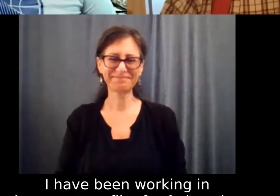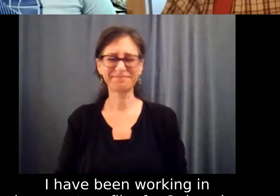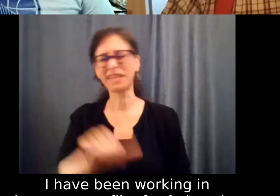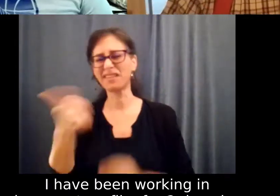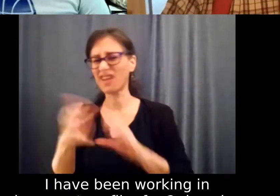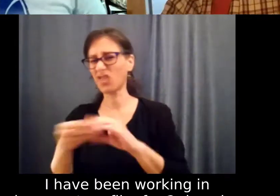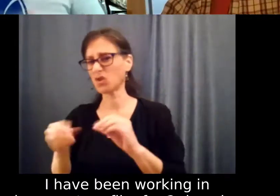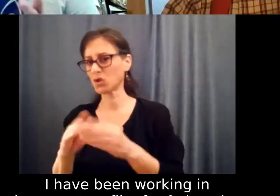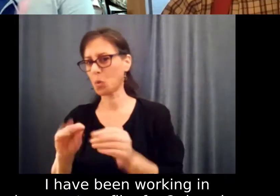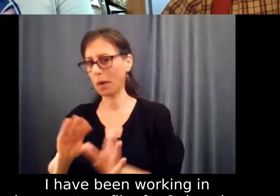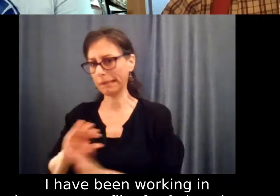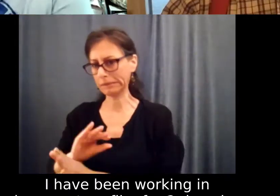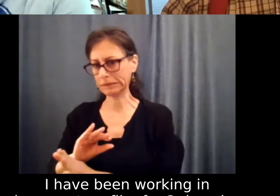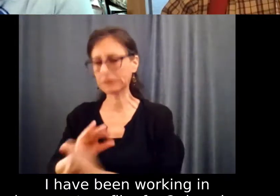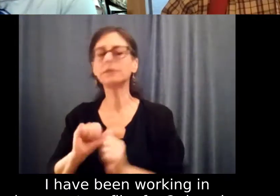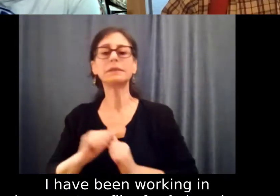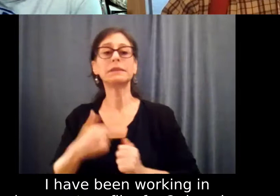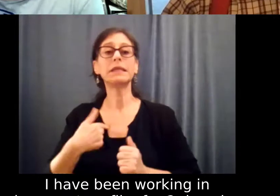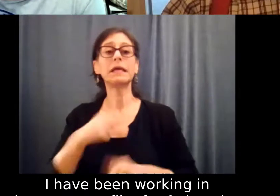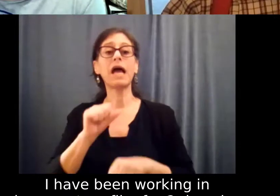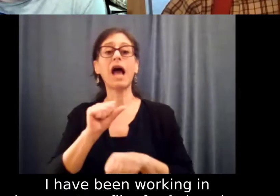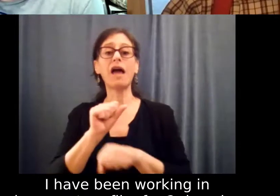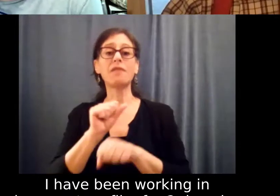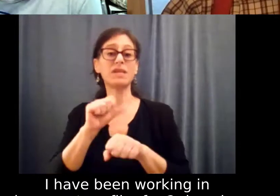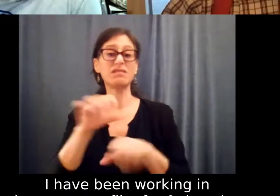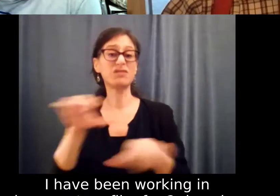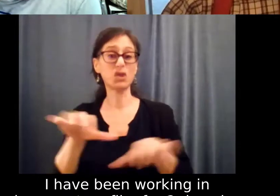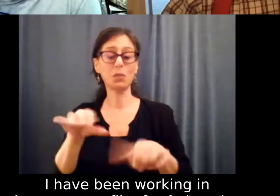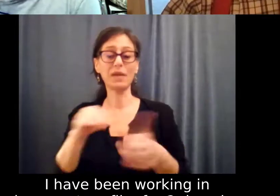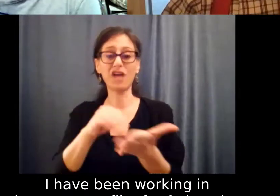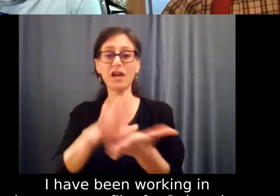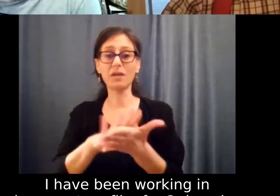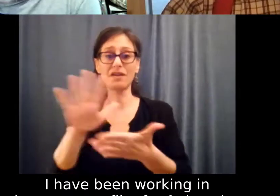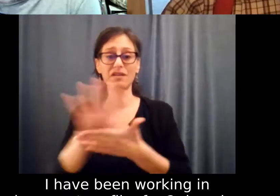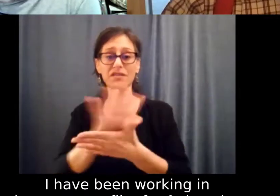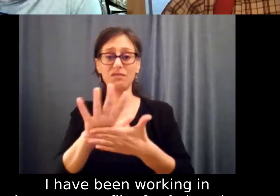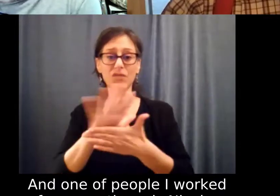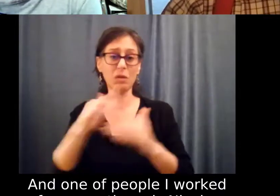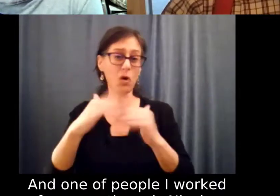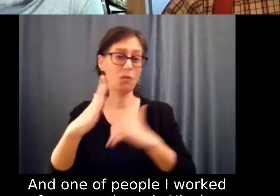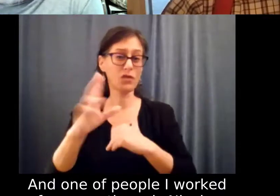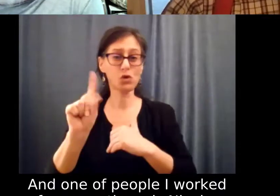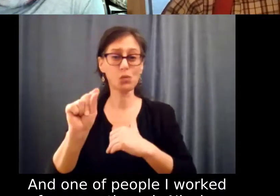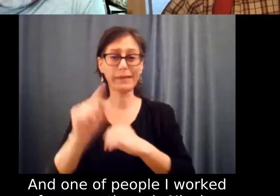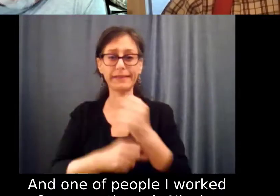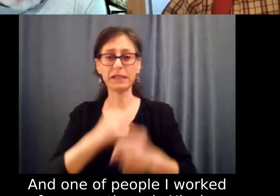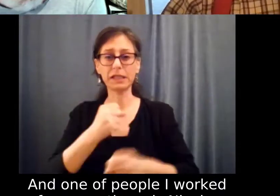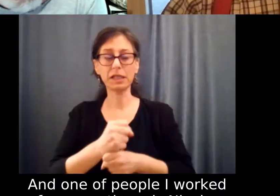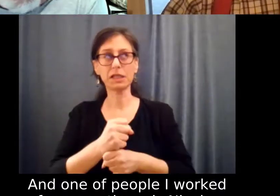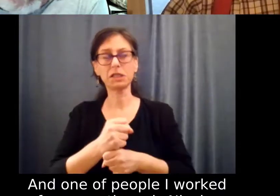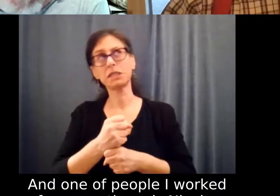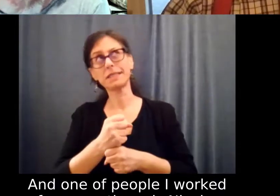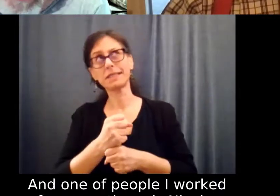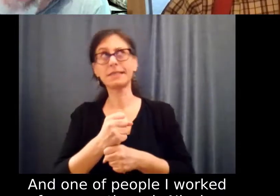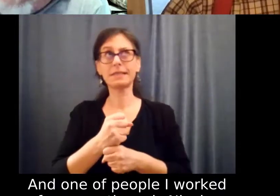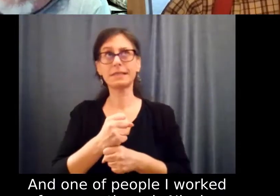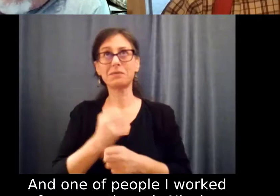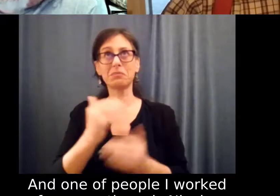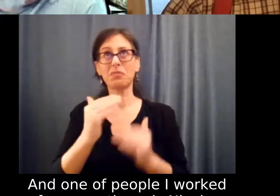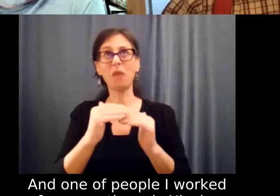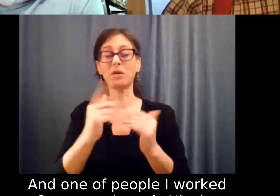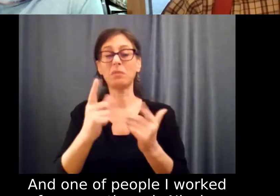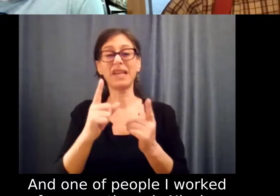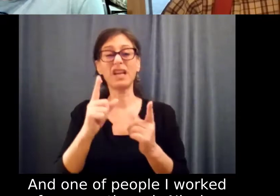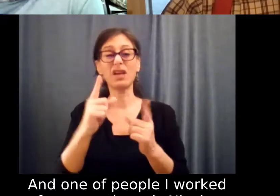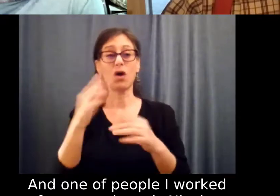So look, I've been working in documentary film for well over 2 decades, probably mixed easily 180